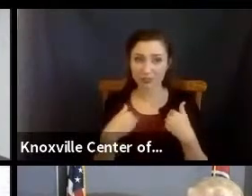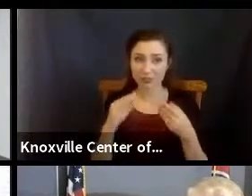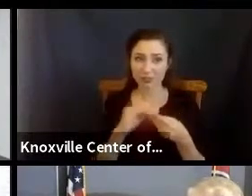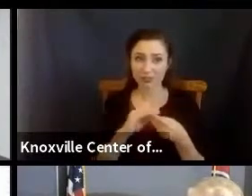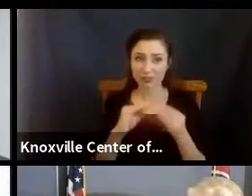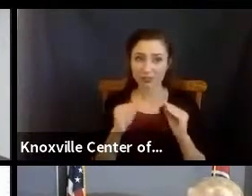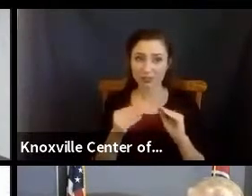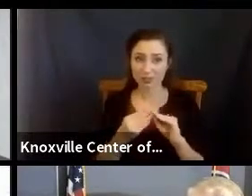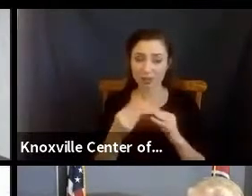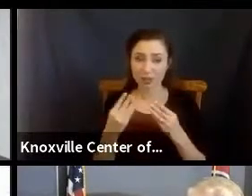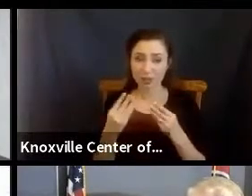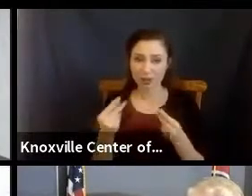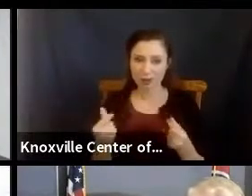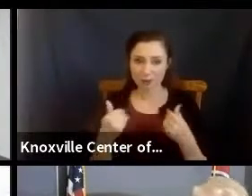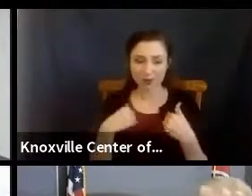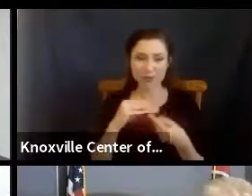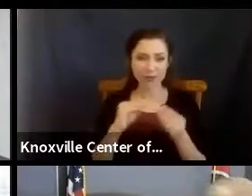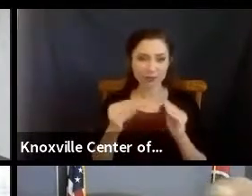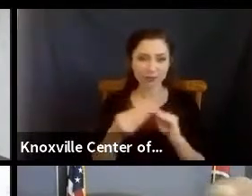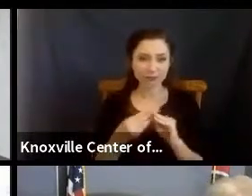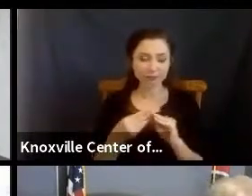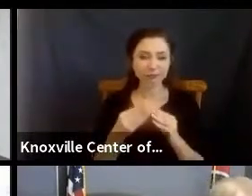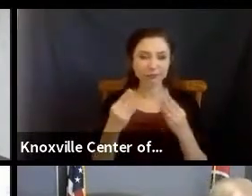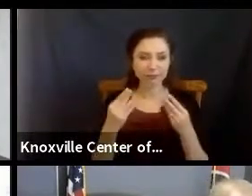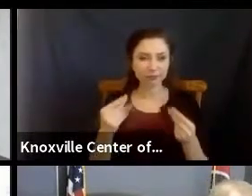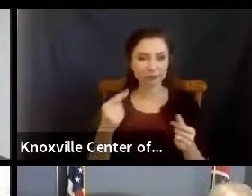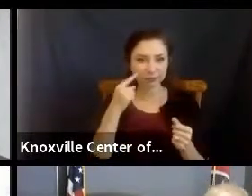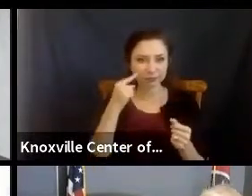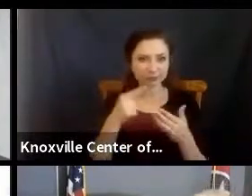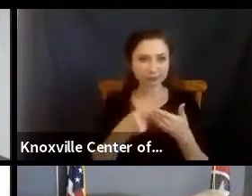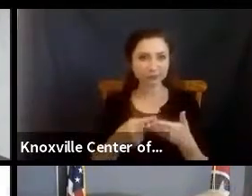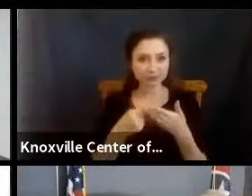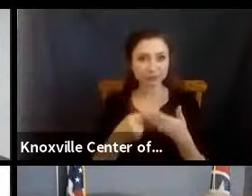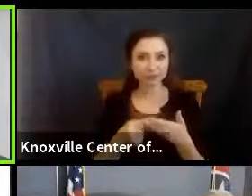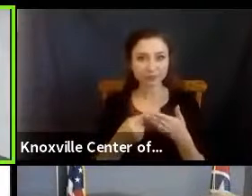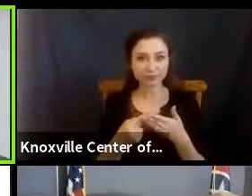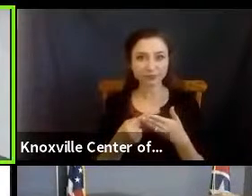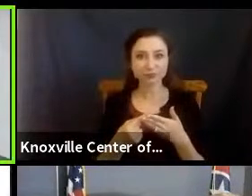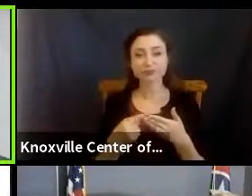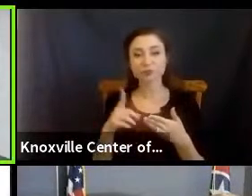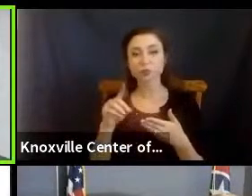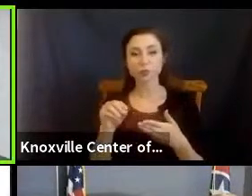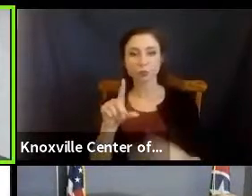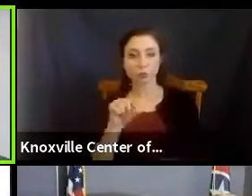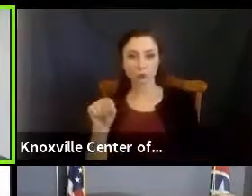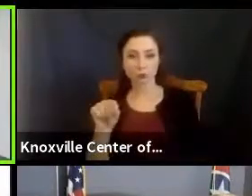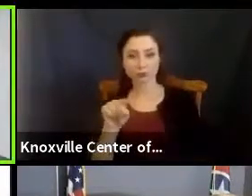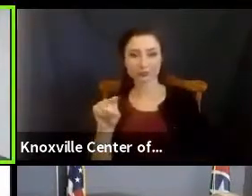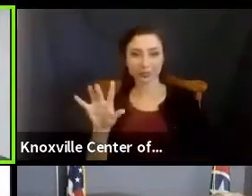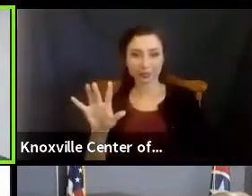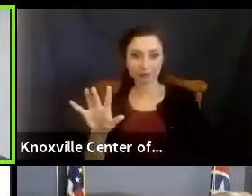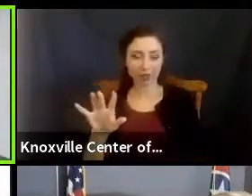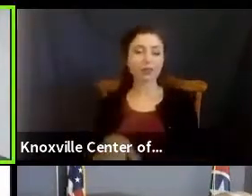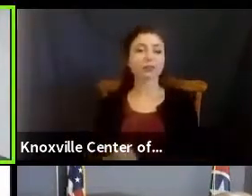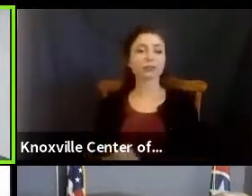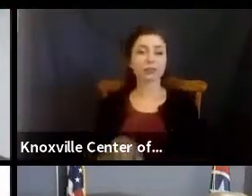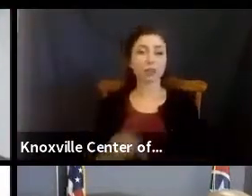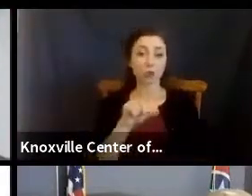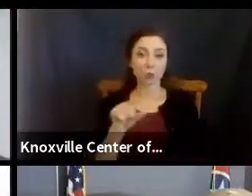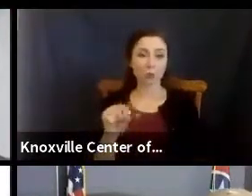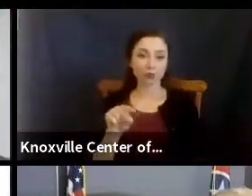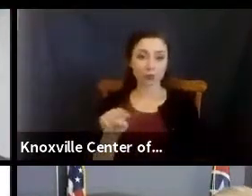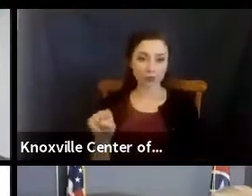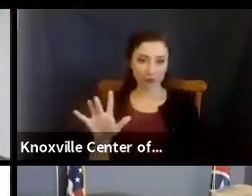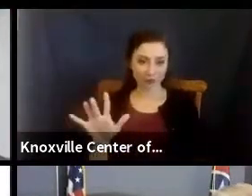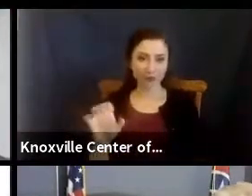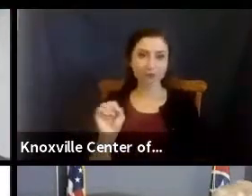numbered resolution. Is there a numbered resolution to talk about? We do. It's 2020-5. 2020-5.